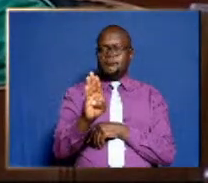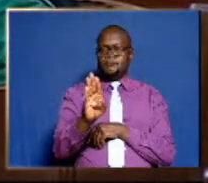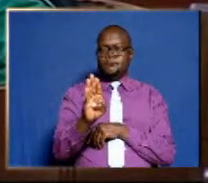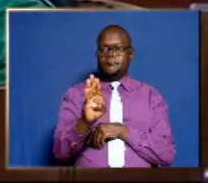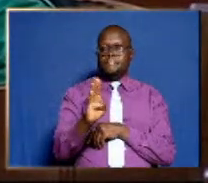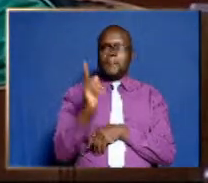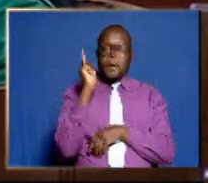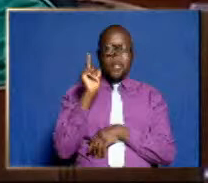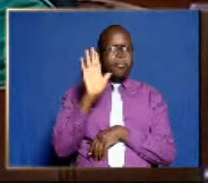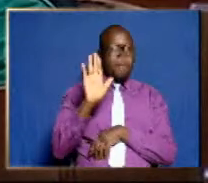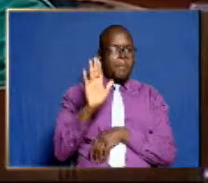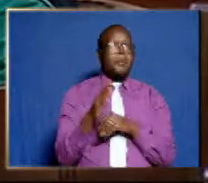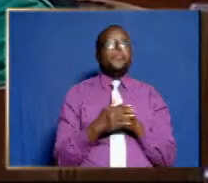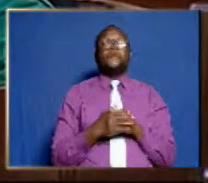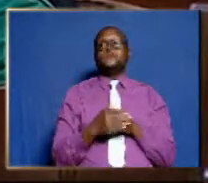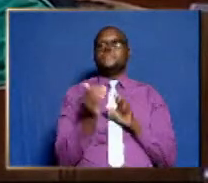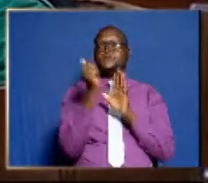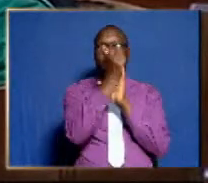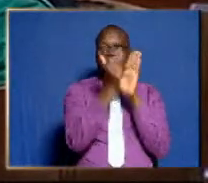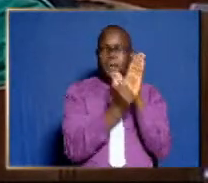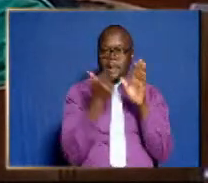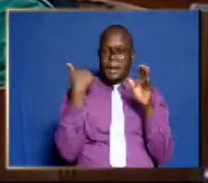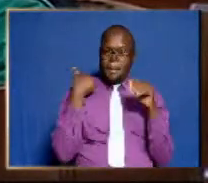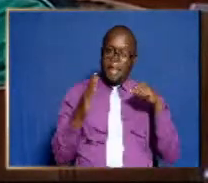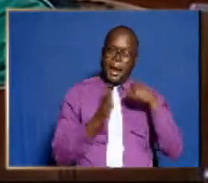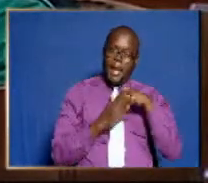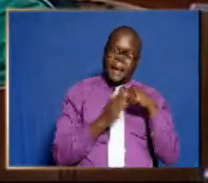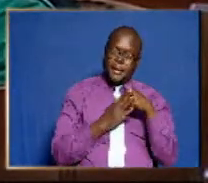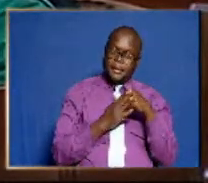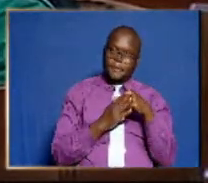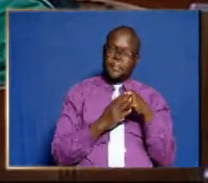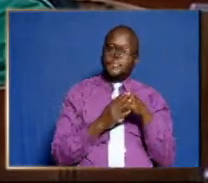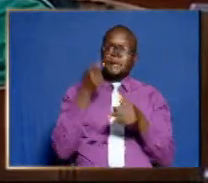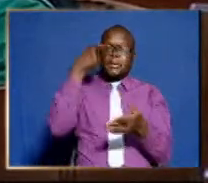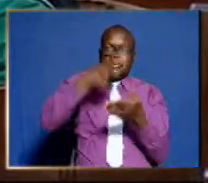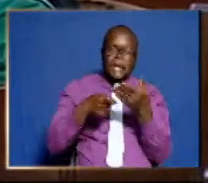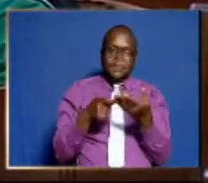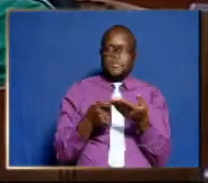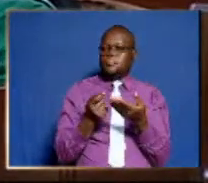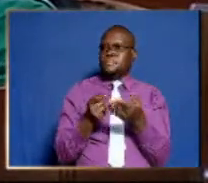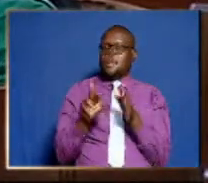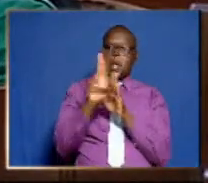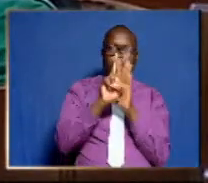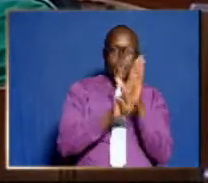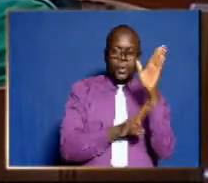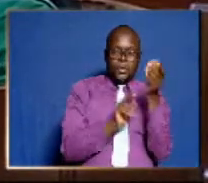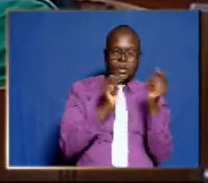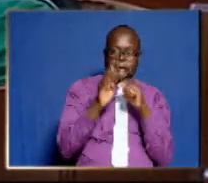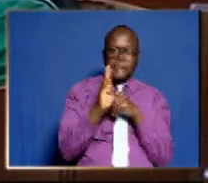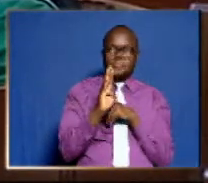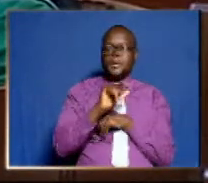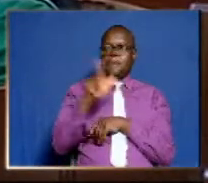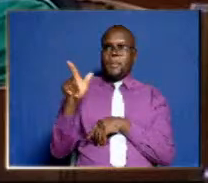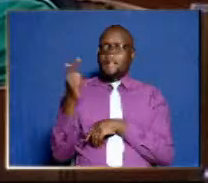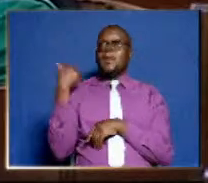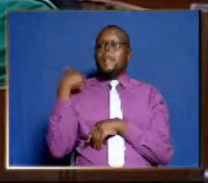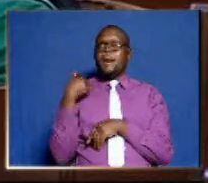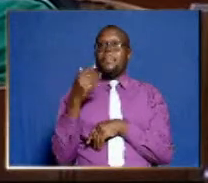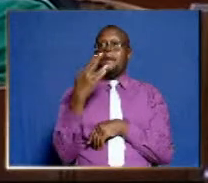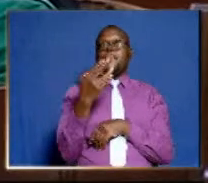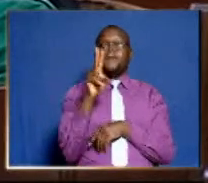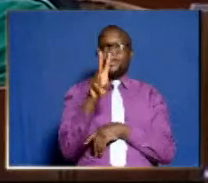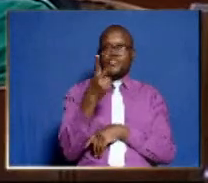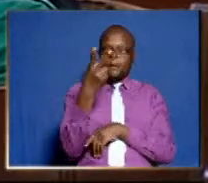purposes. Order number 9, the Exercise Duty Amendment Bill, National Assembly Bill number 42